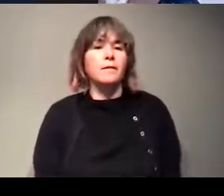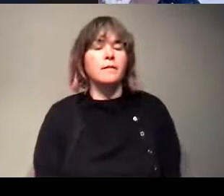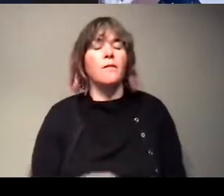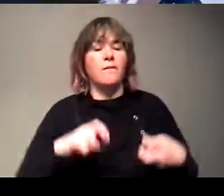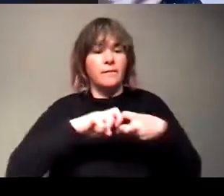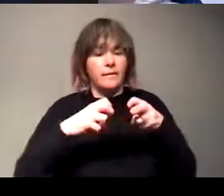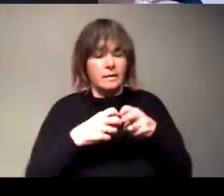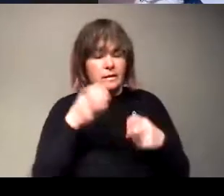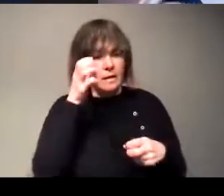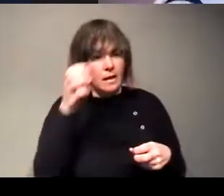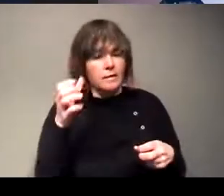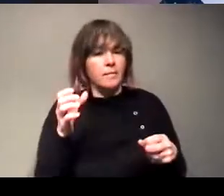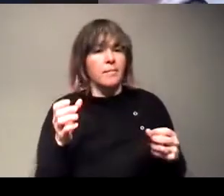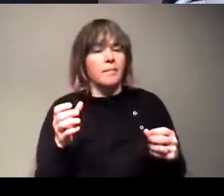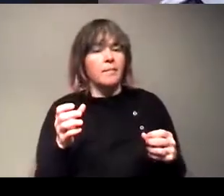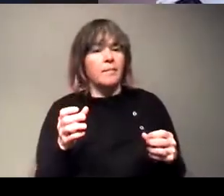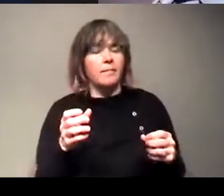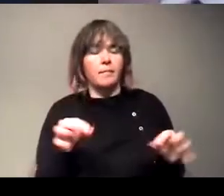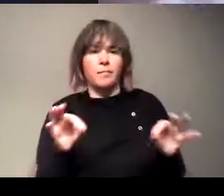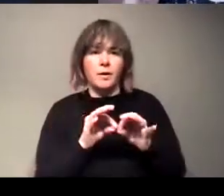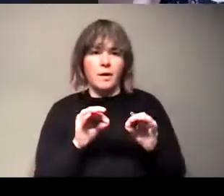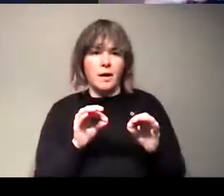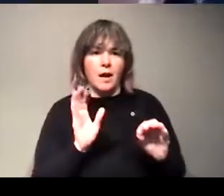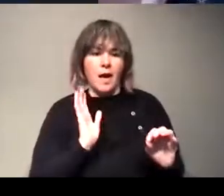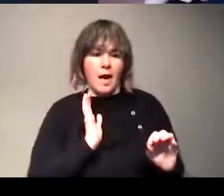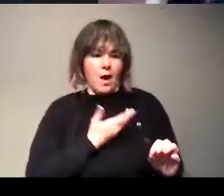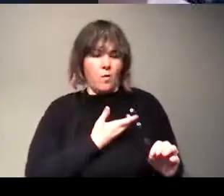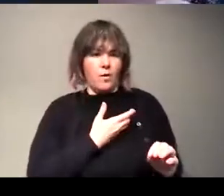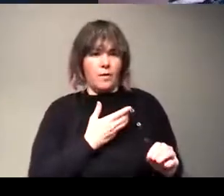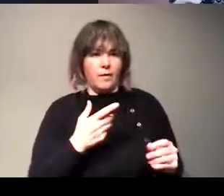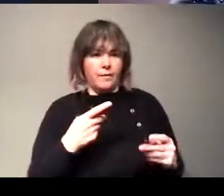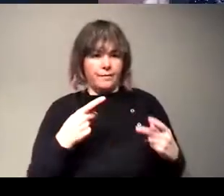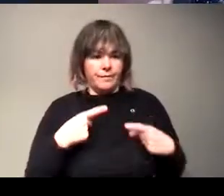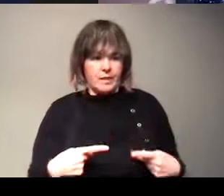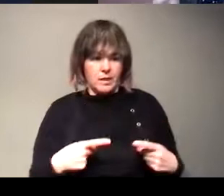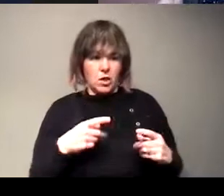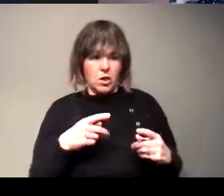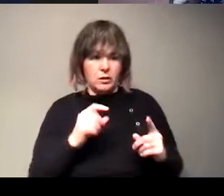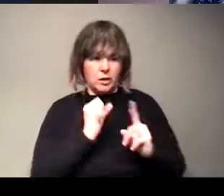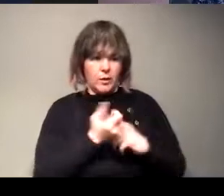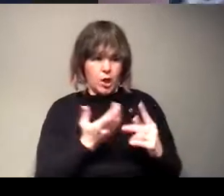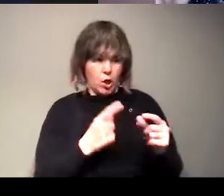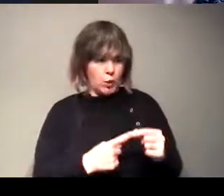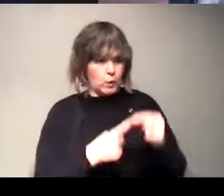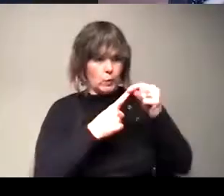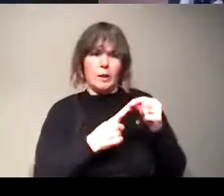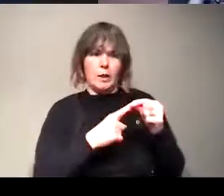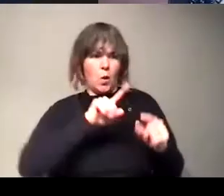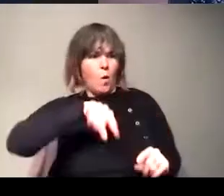that like nothing about our personal circumstances, like our physical circumstances here, is unique. That